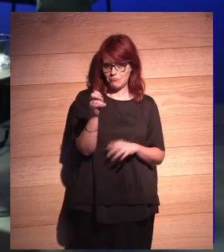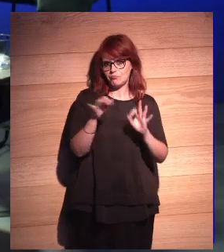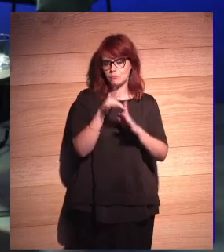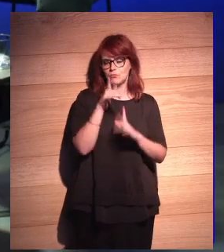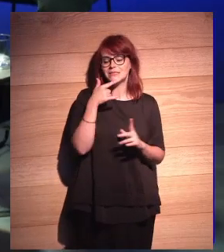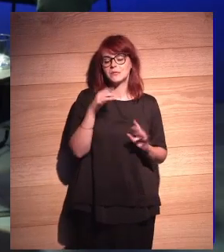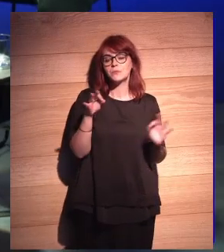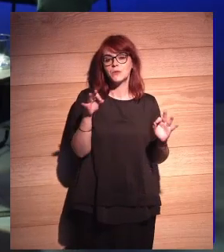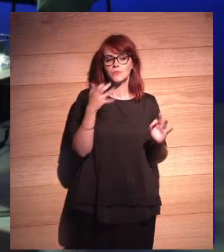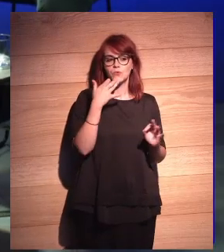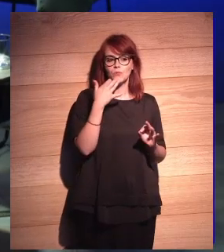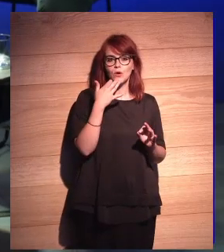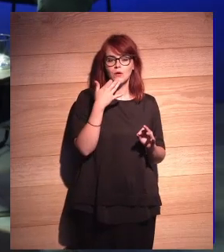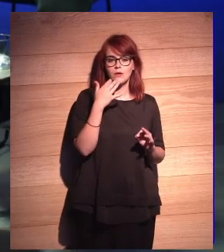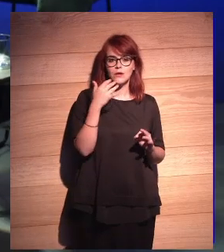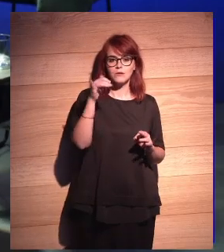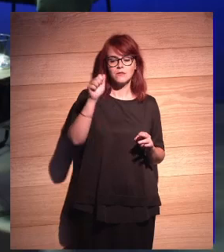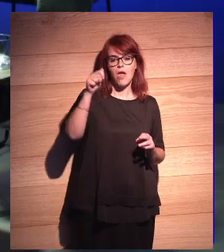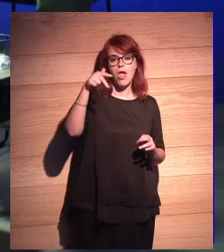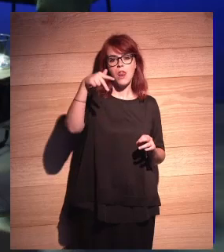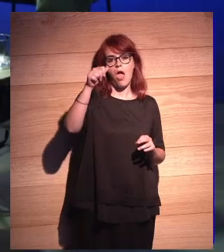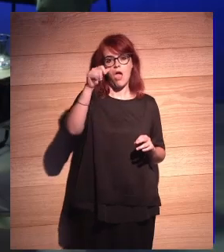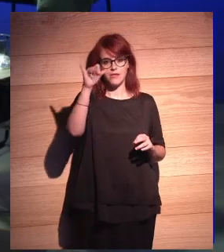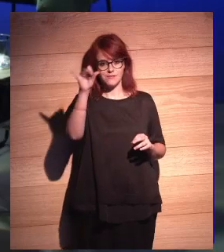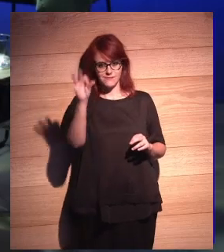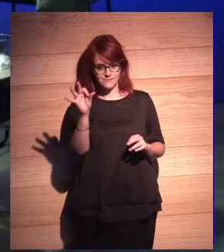composers in the 20th